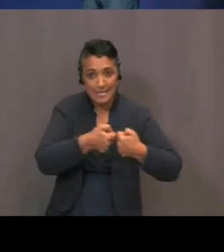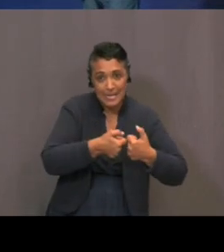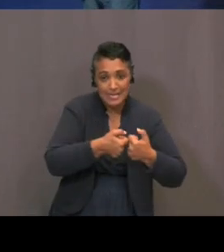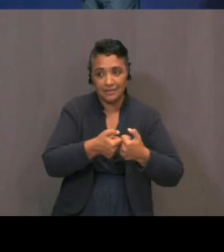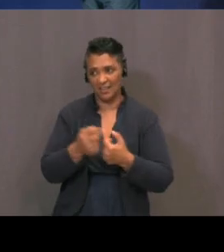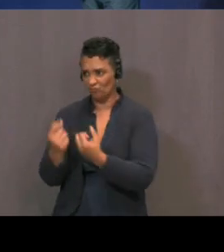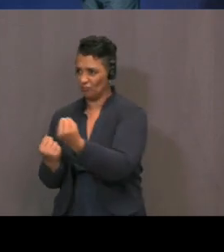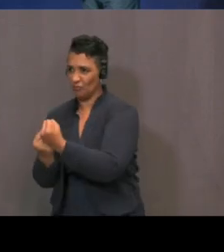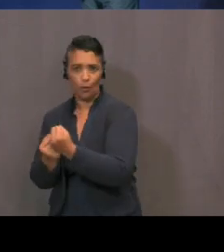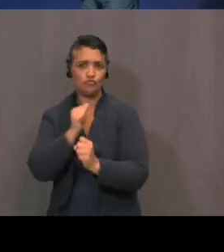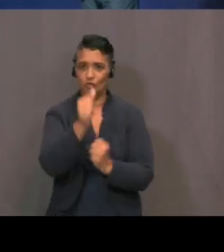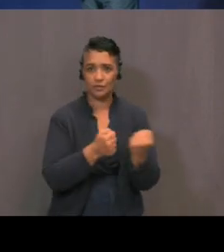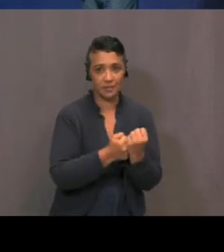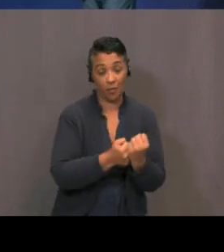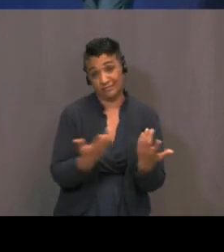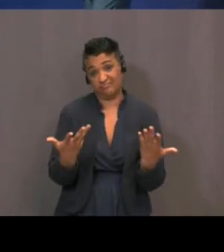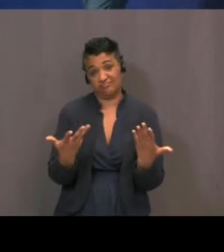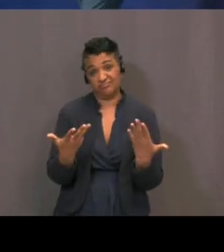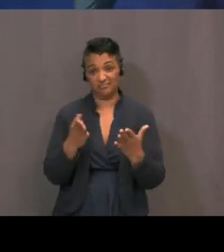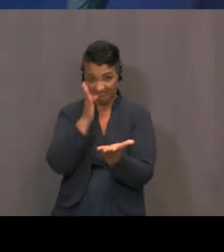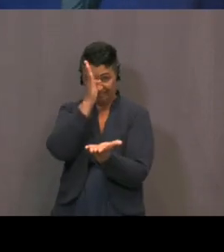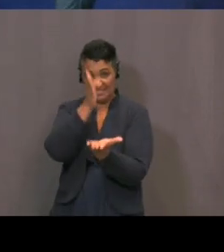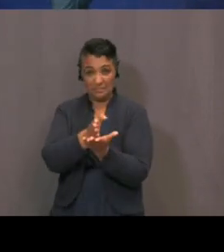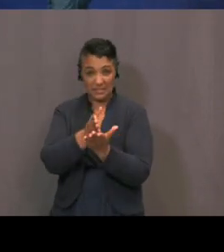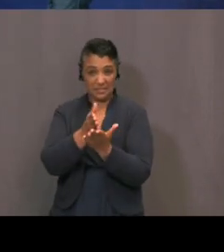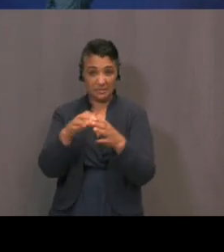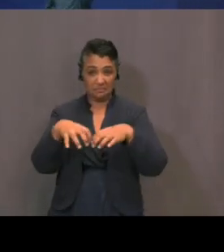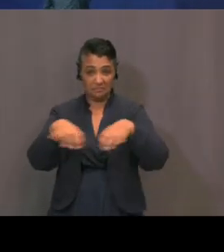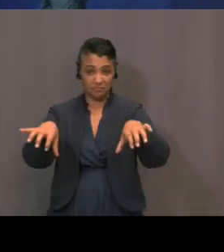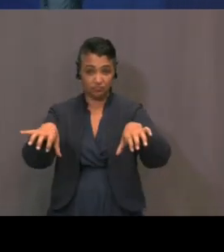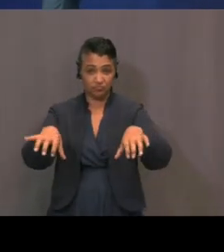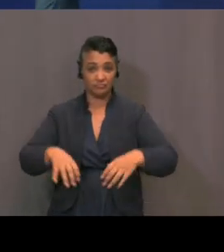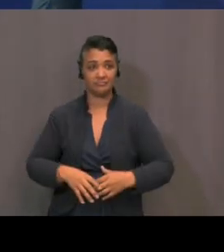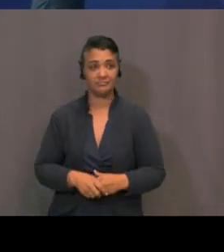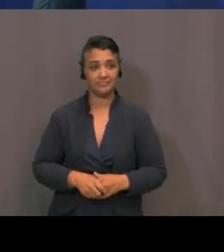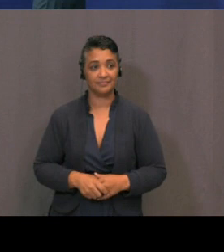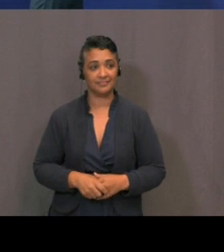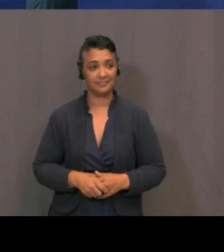of participants, so it's a pretty representative sample we have.